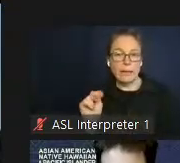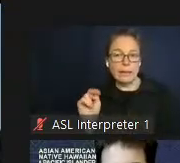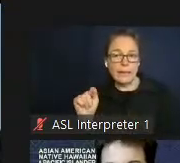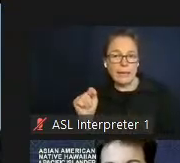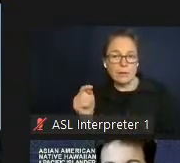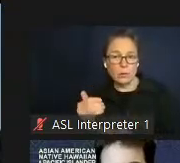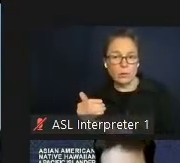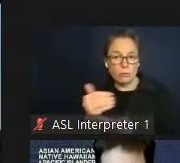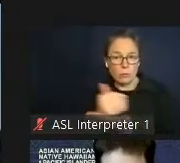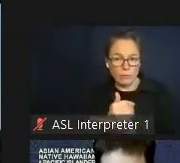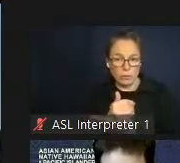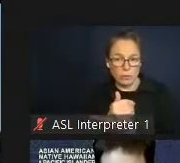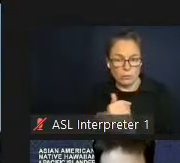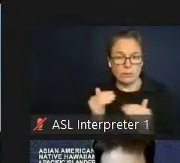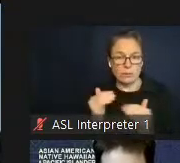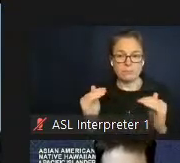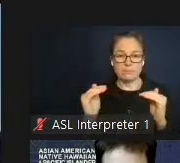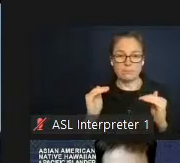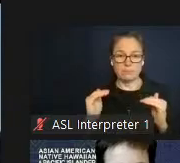Next slide.